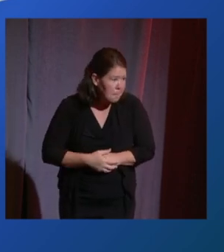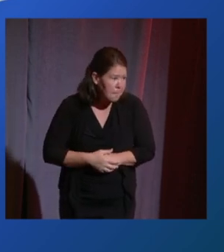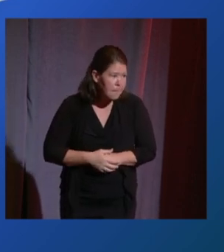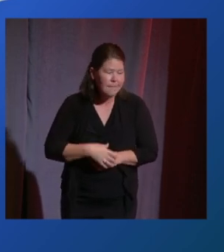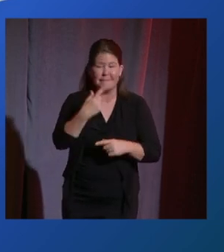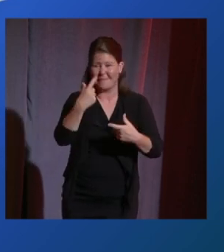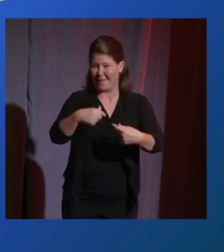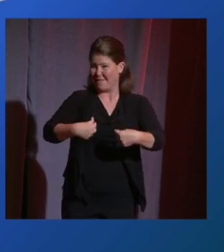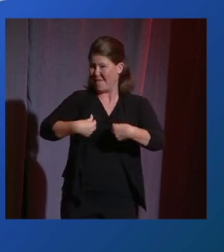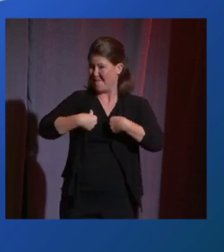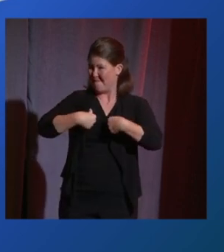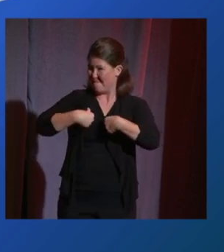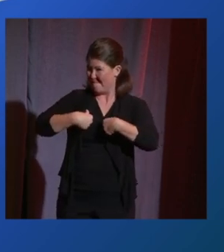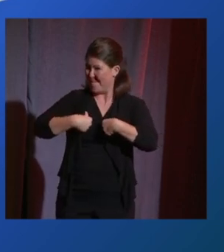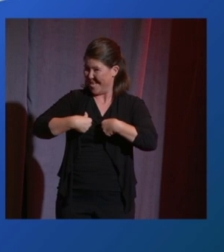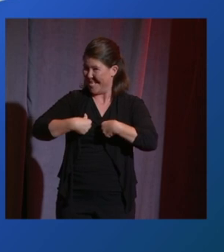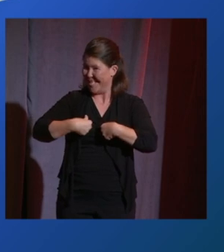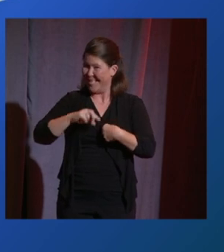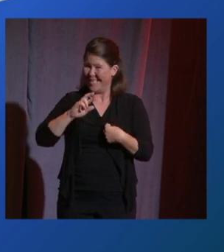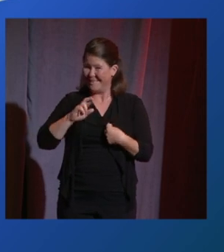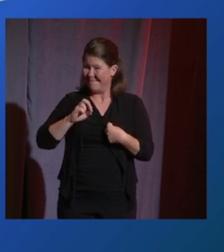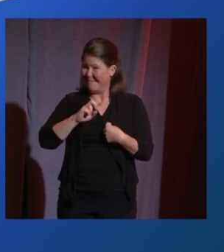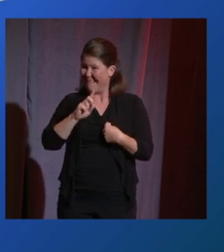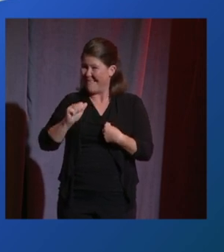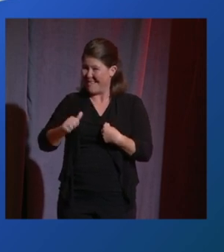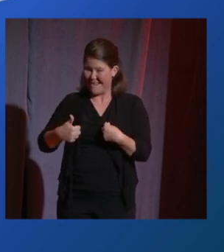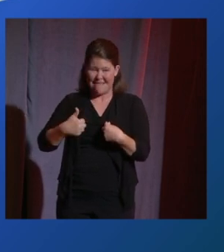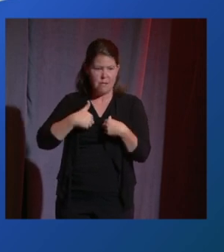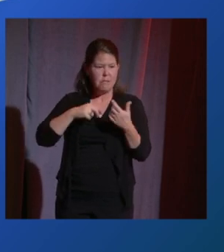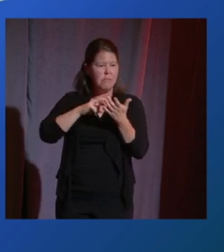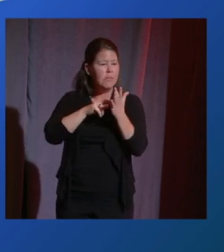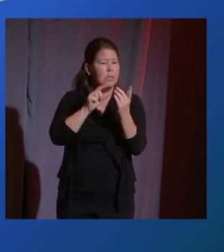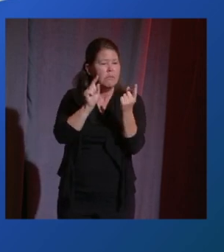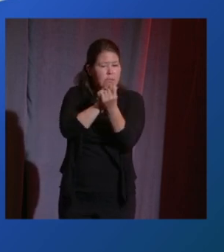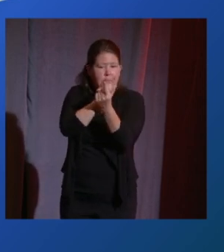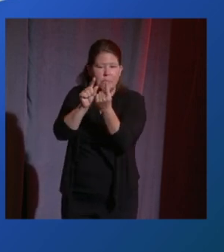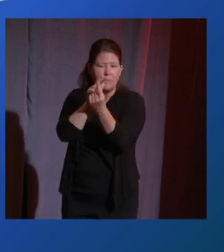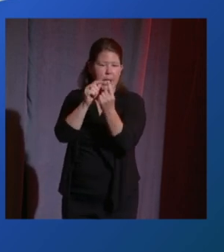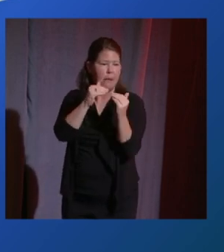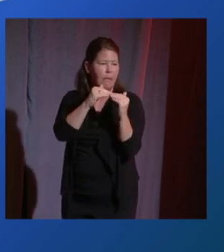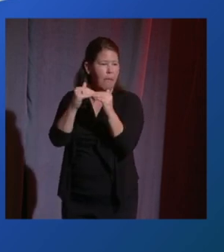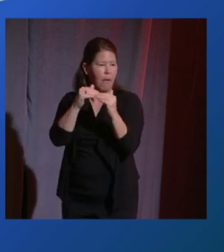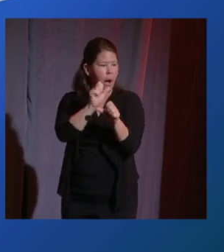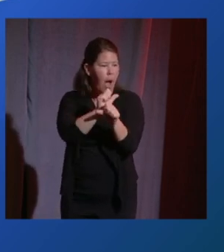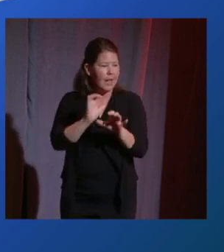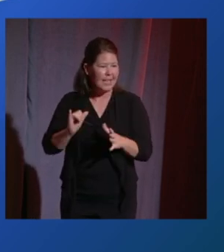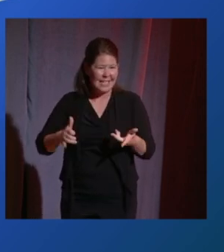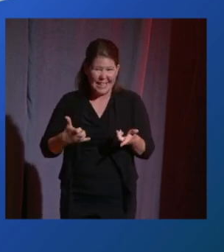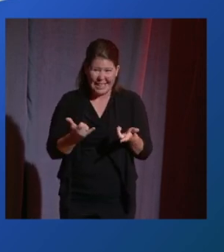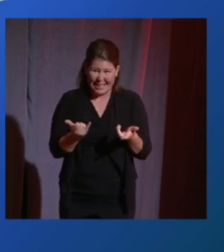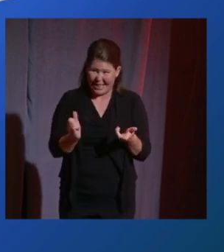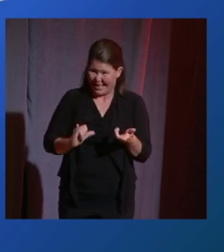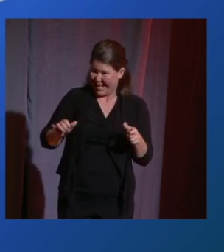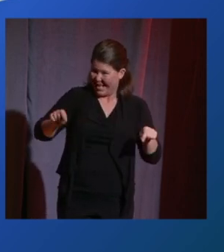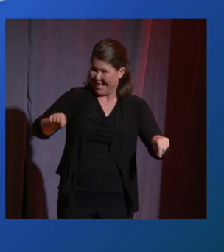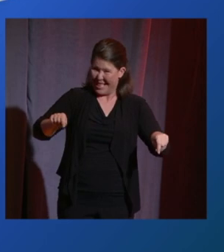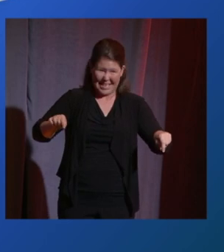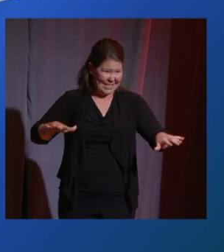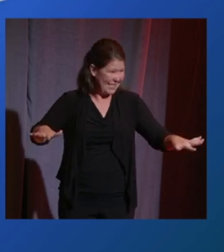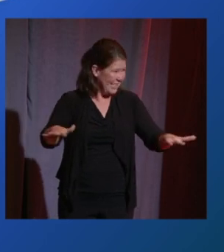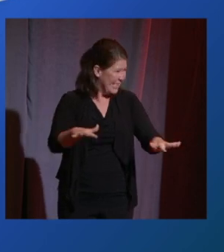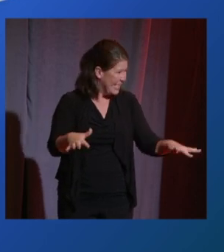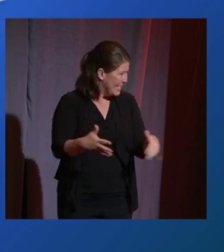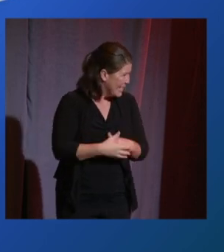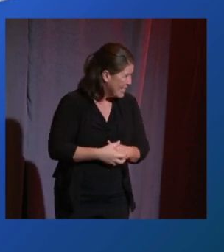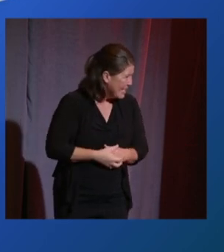it's it's getting to interact with colleagues like this colleagues that have um been